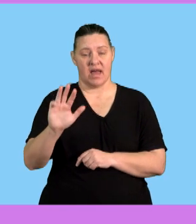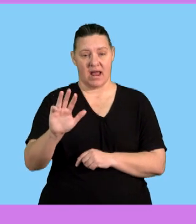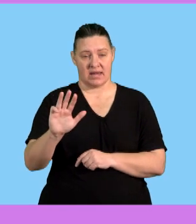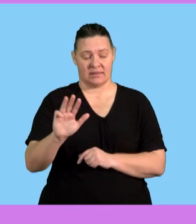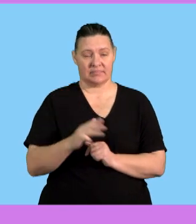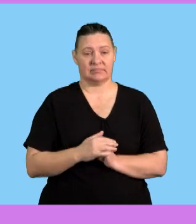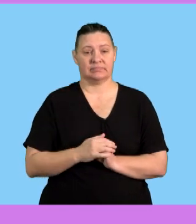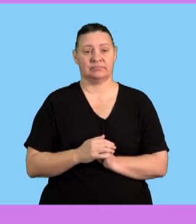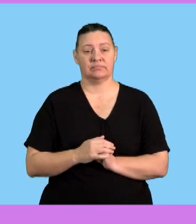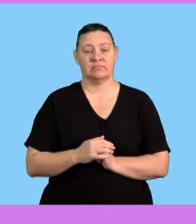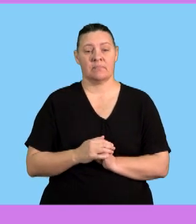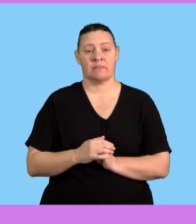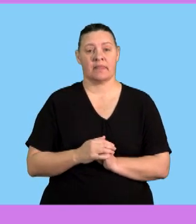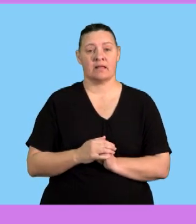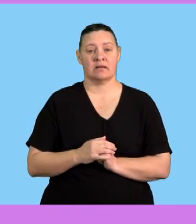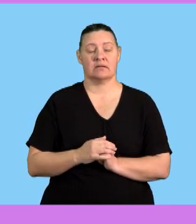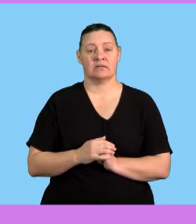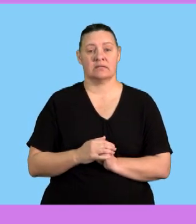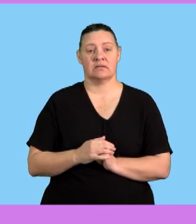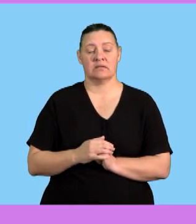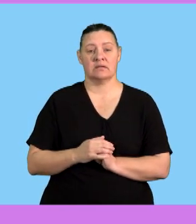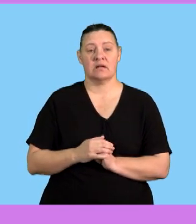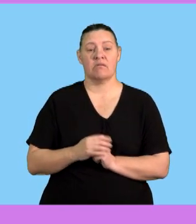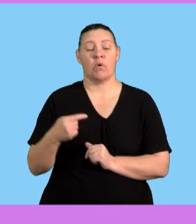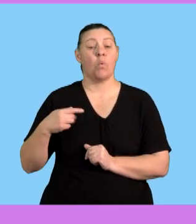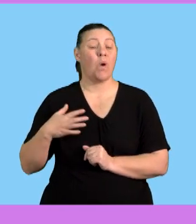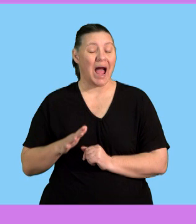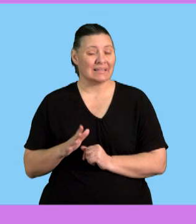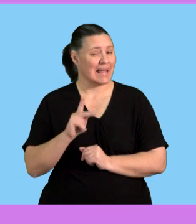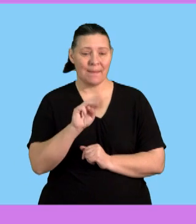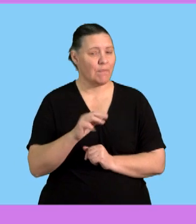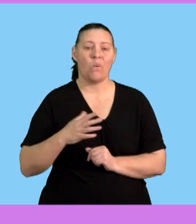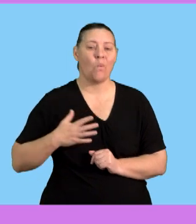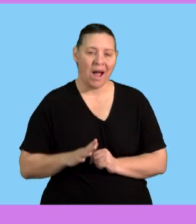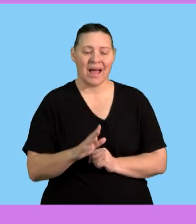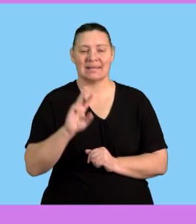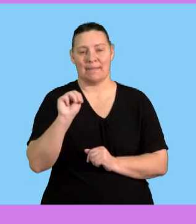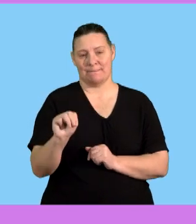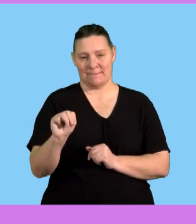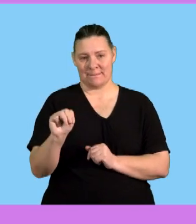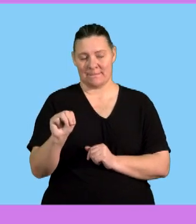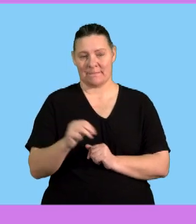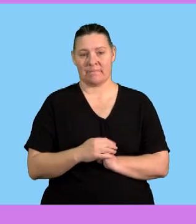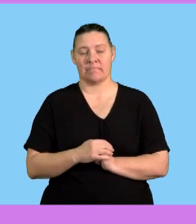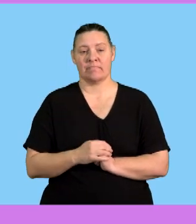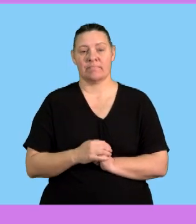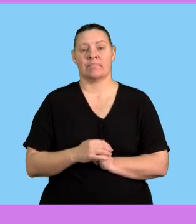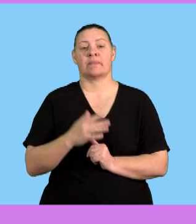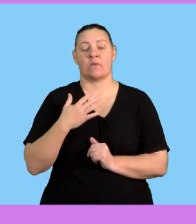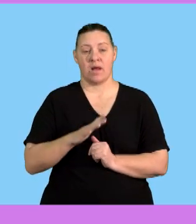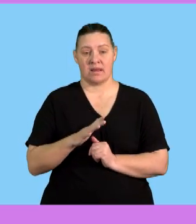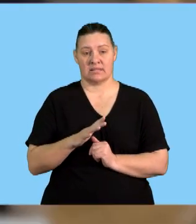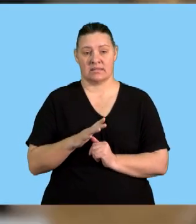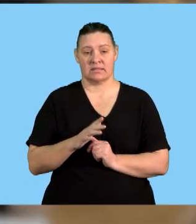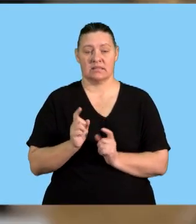779 kilometers. This is in kilometers, and they want us to give the answer in meters. So now,